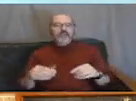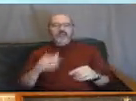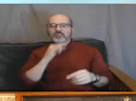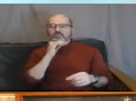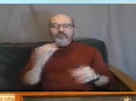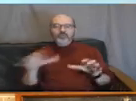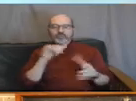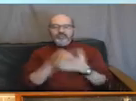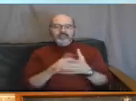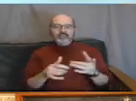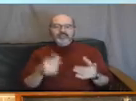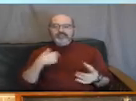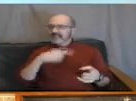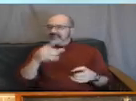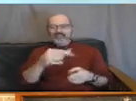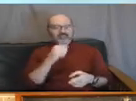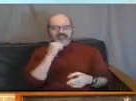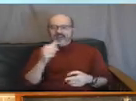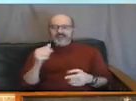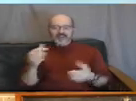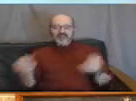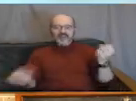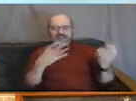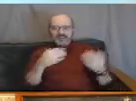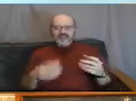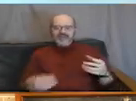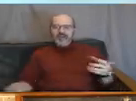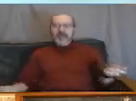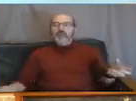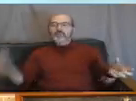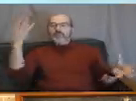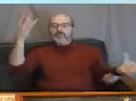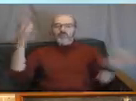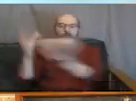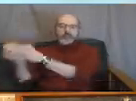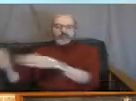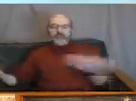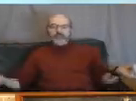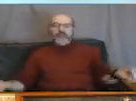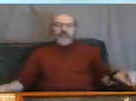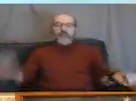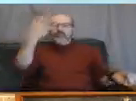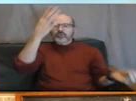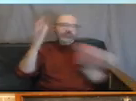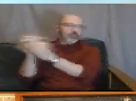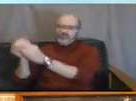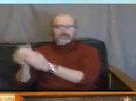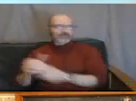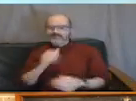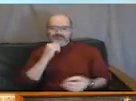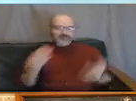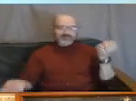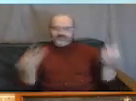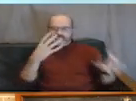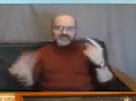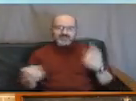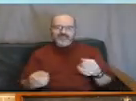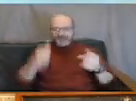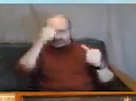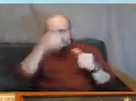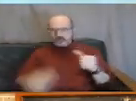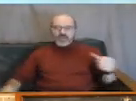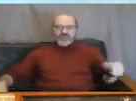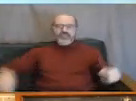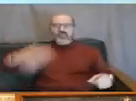Don't do this, kids. This isn't juggling where I put the other one in my other hand, I'm putting the other one. That's not it, kids. Remember, we're going